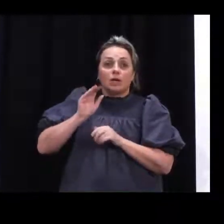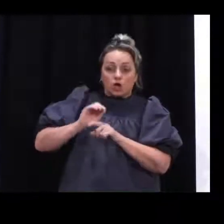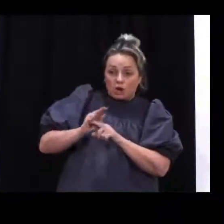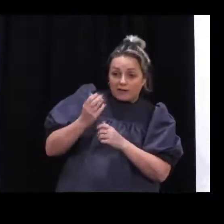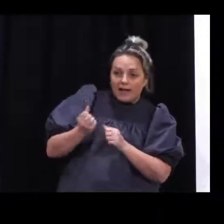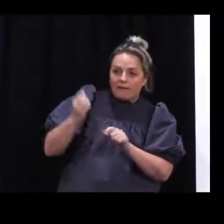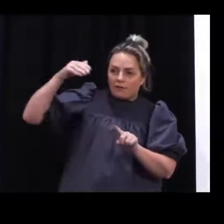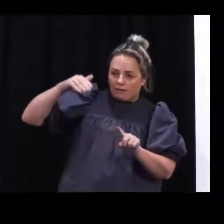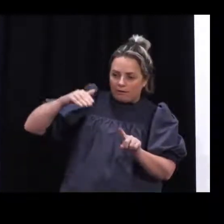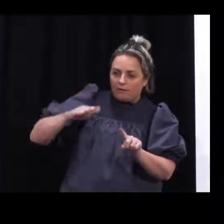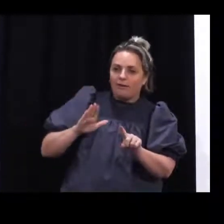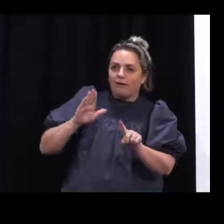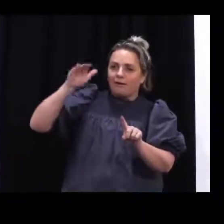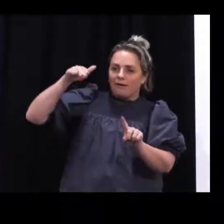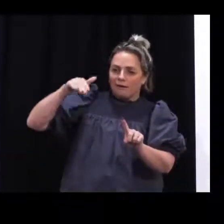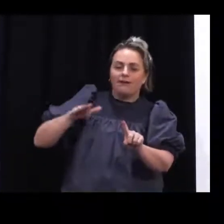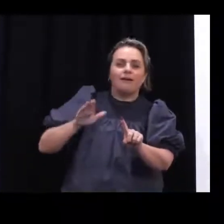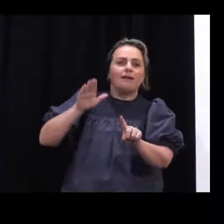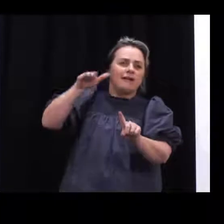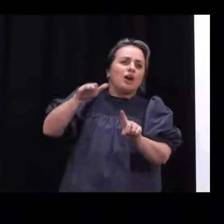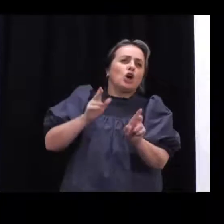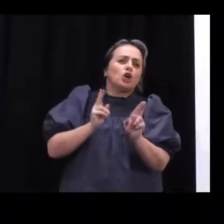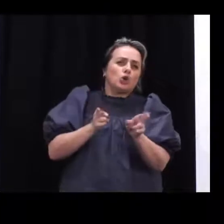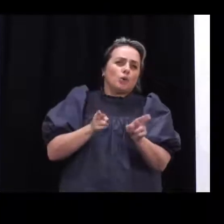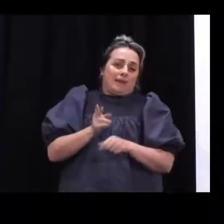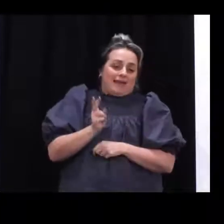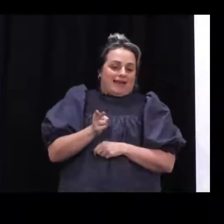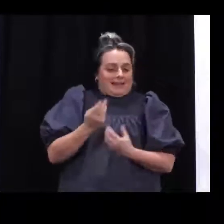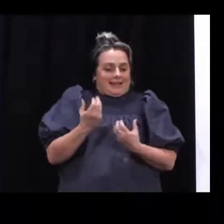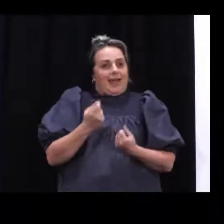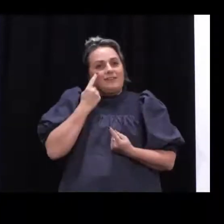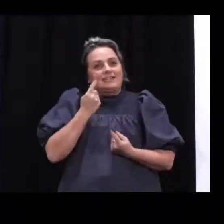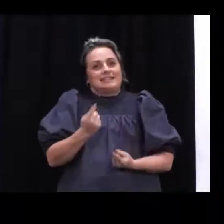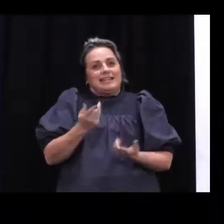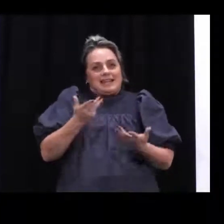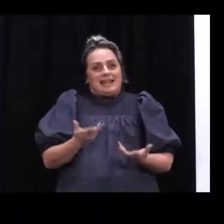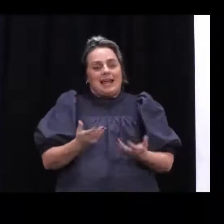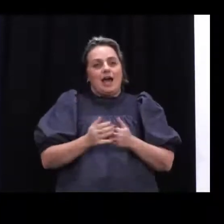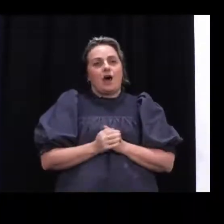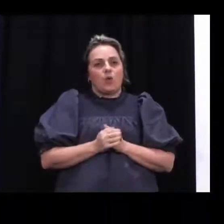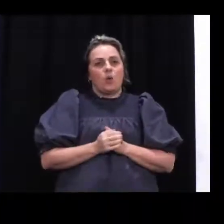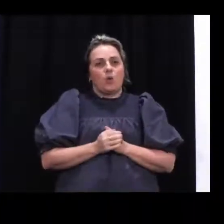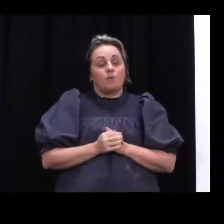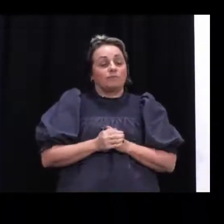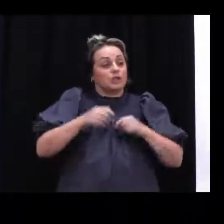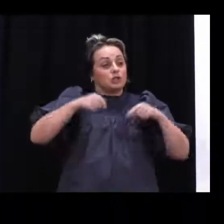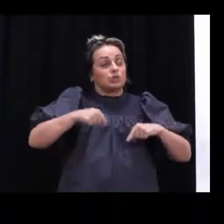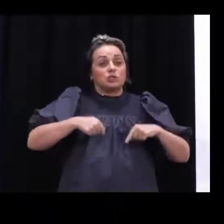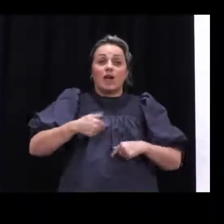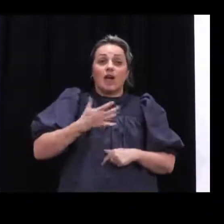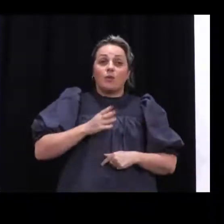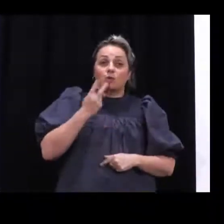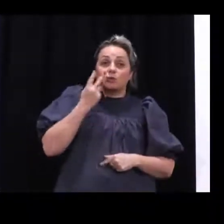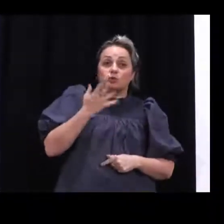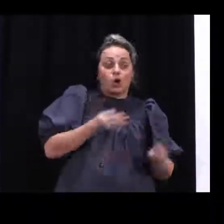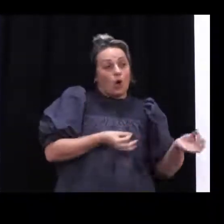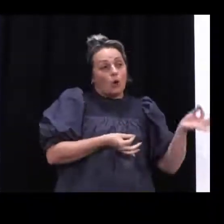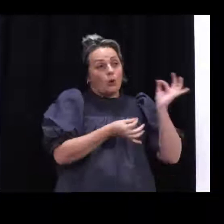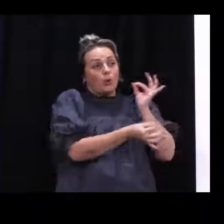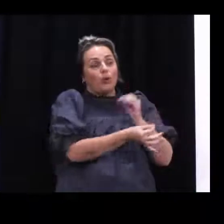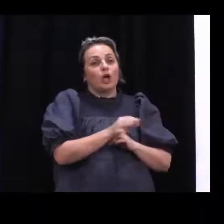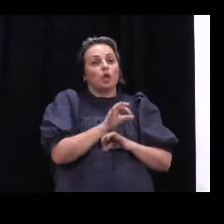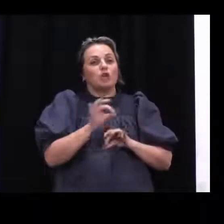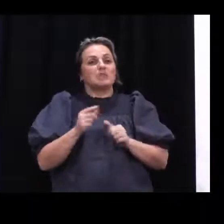on the 5th, and then 67 the following day, then continued to fall. And I've actually got a visual aid today, sorry, not an A3, I'm